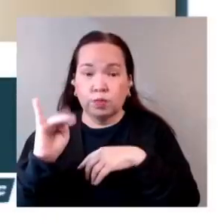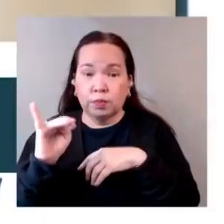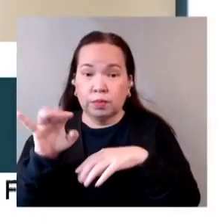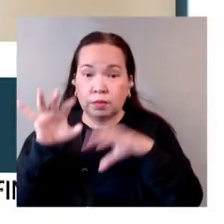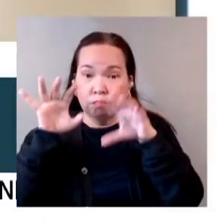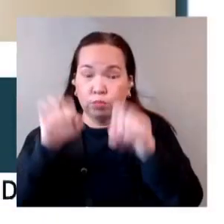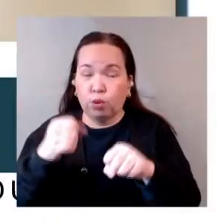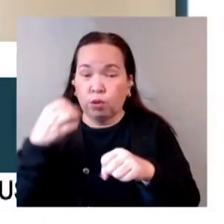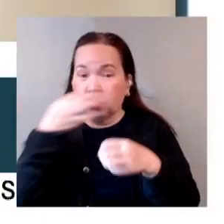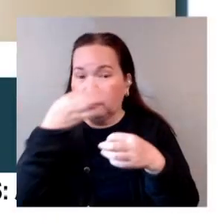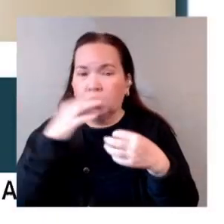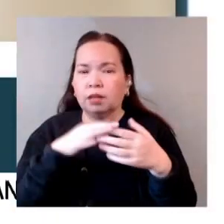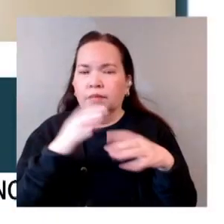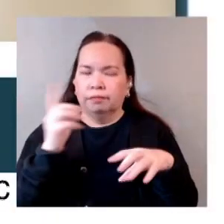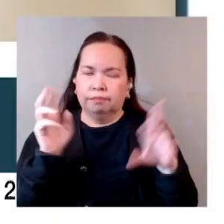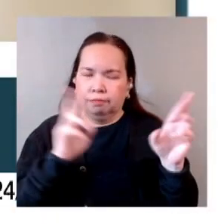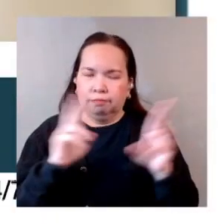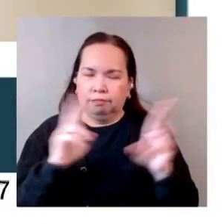Stiffer penalty,